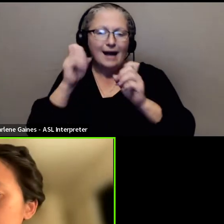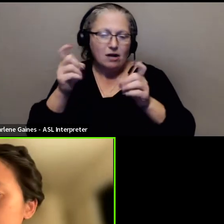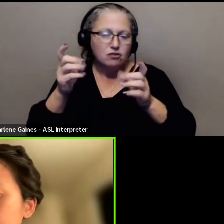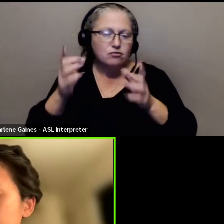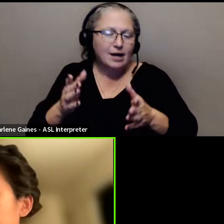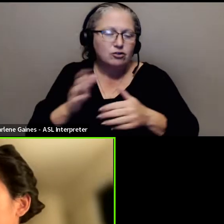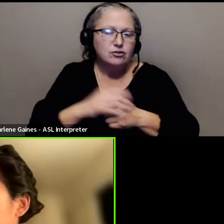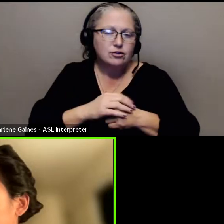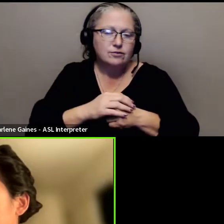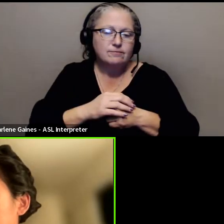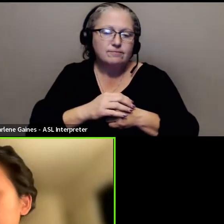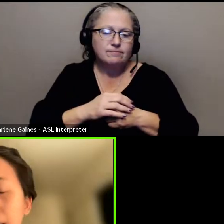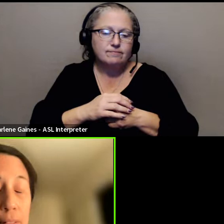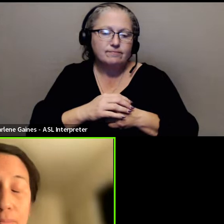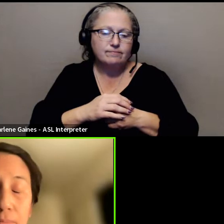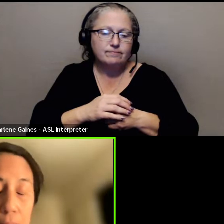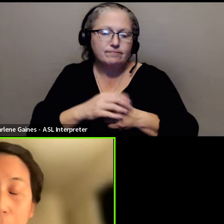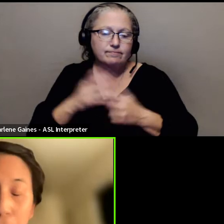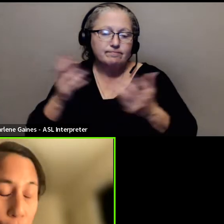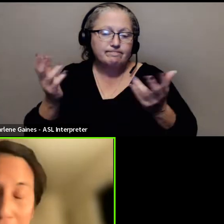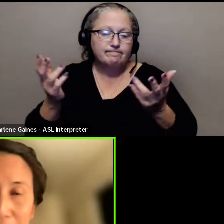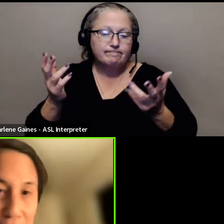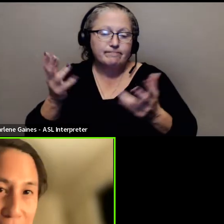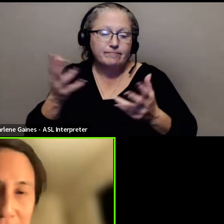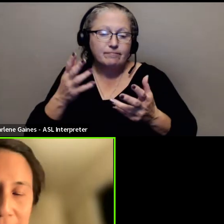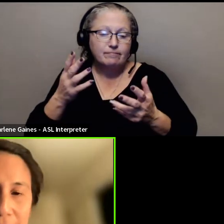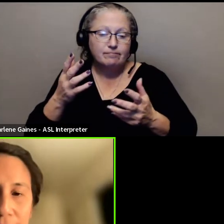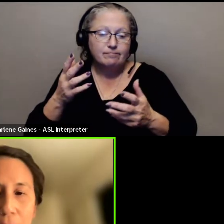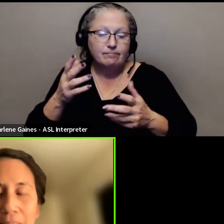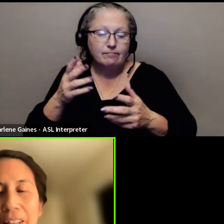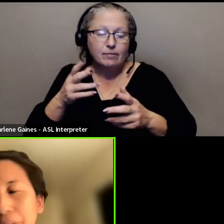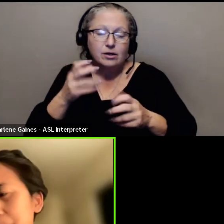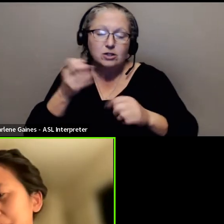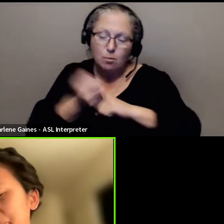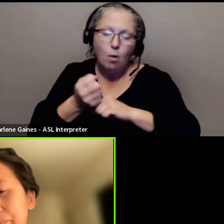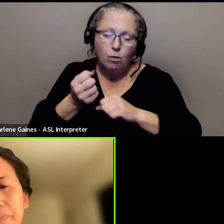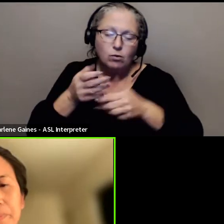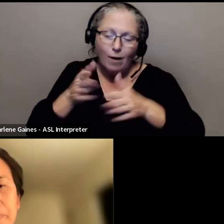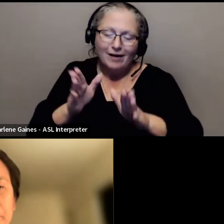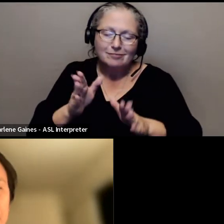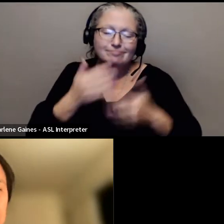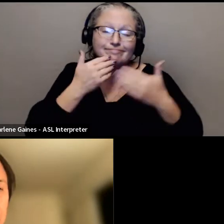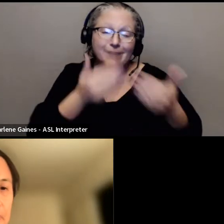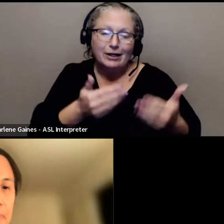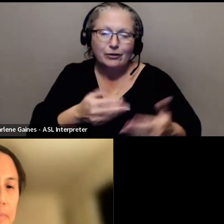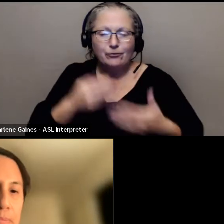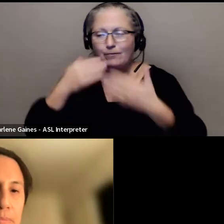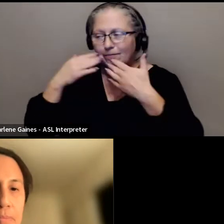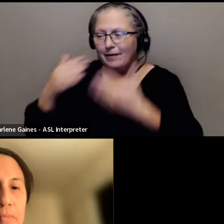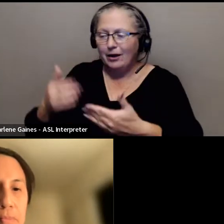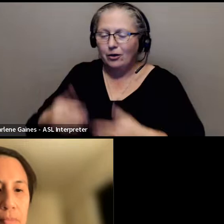educators in a supportive way. So thank you. Thank you.